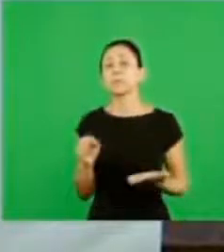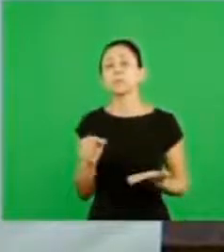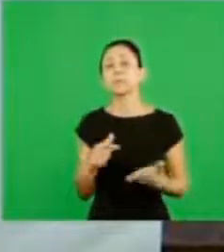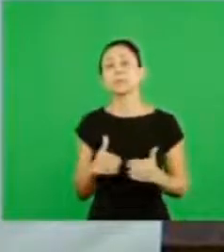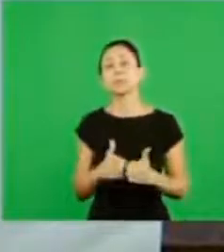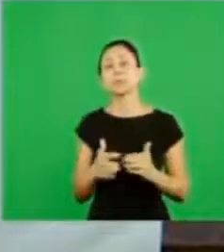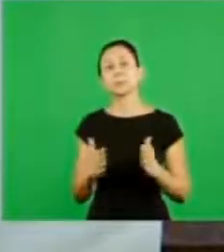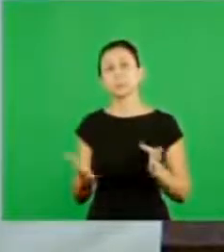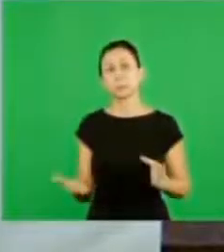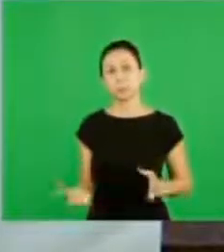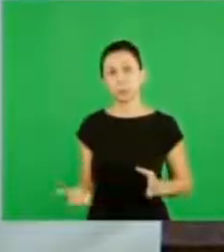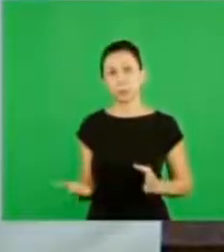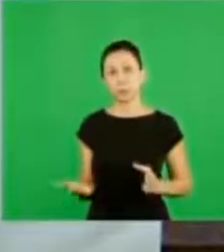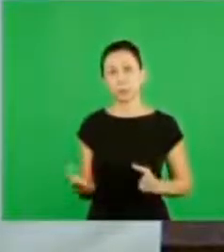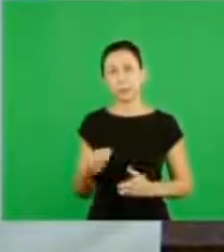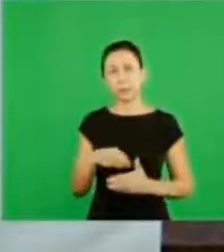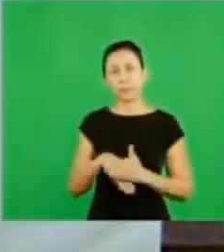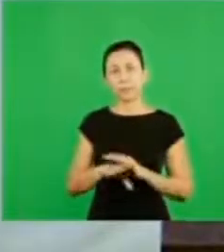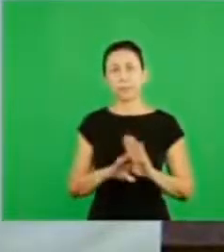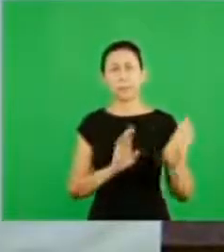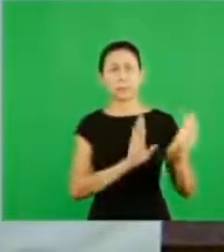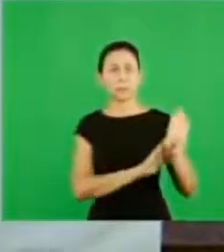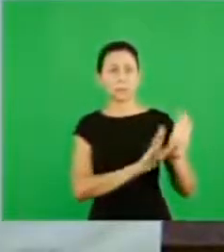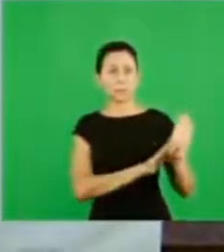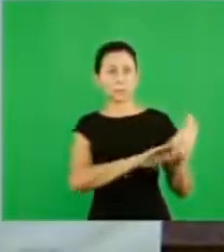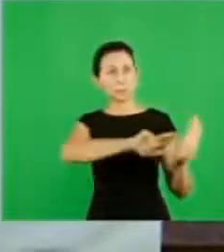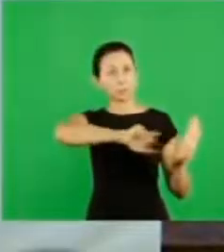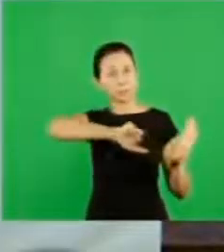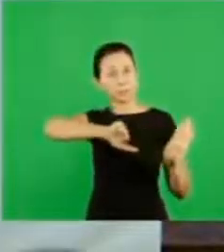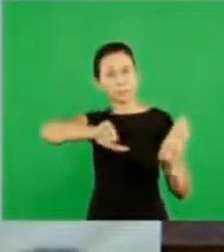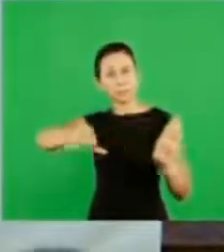Christianity, there was nothing.